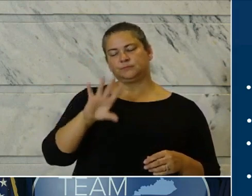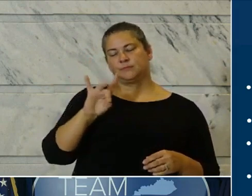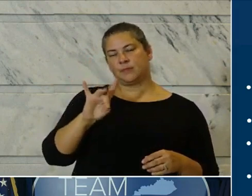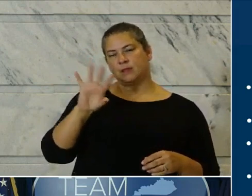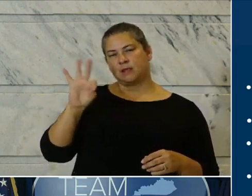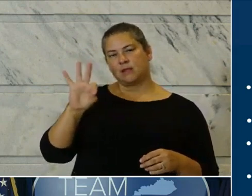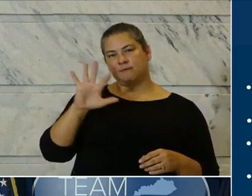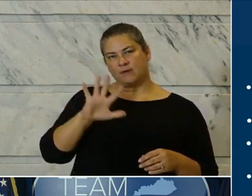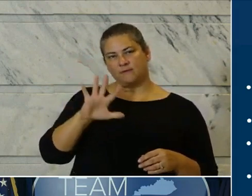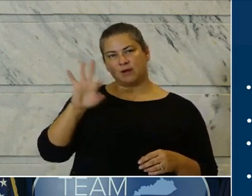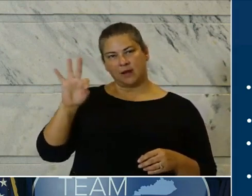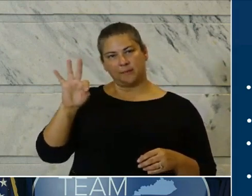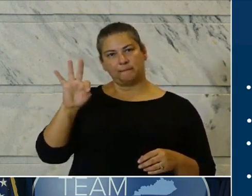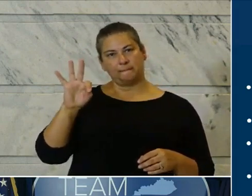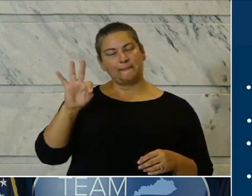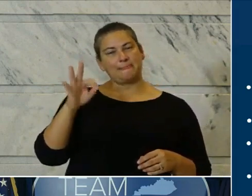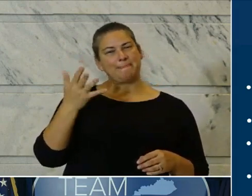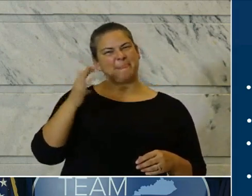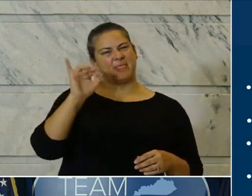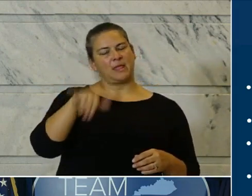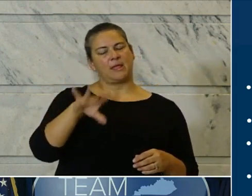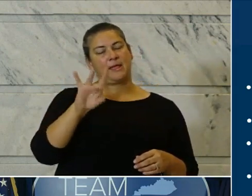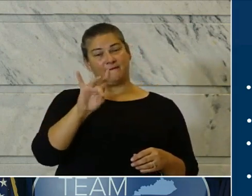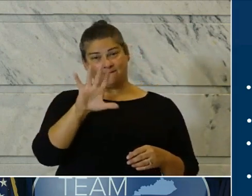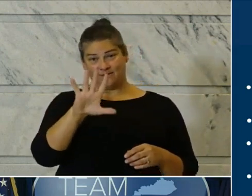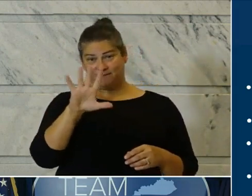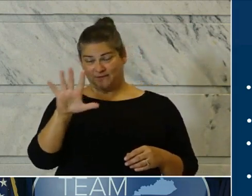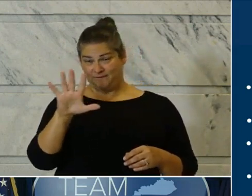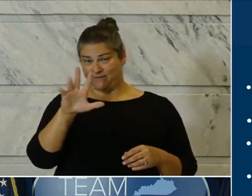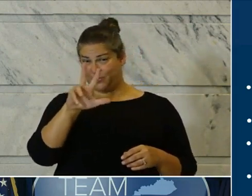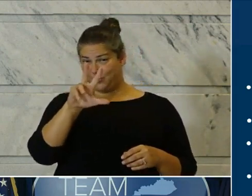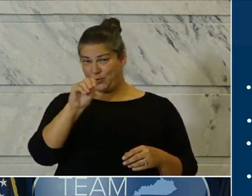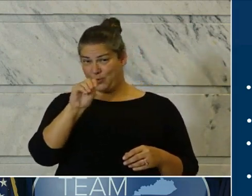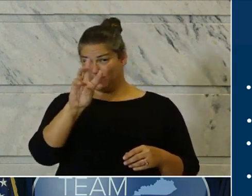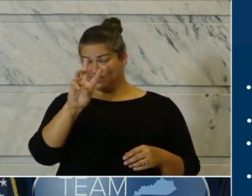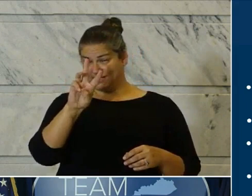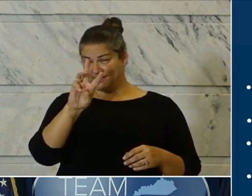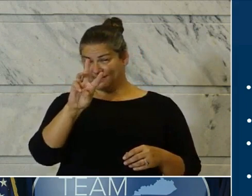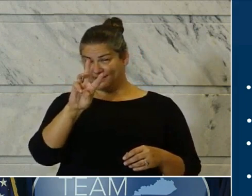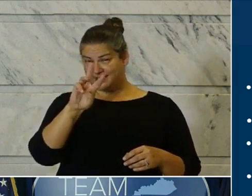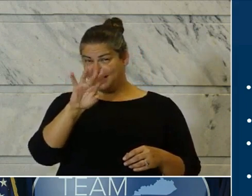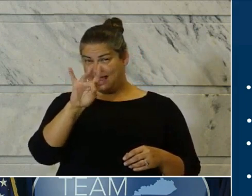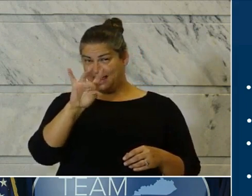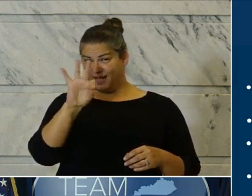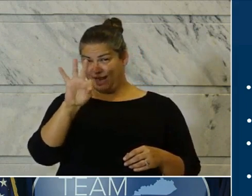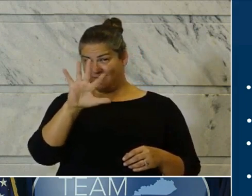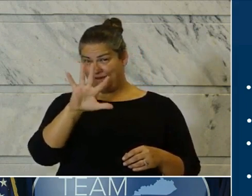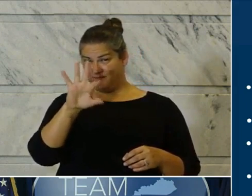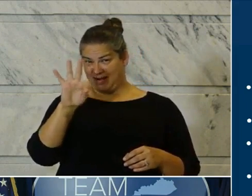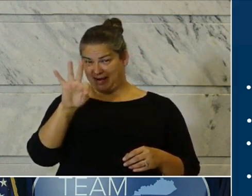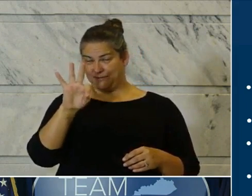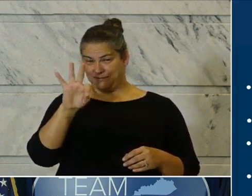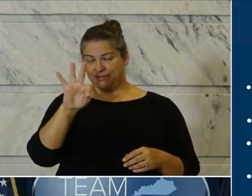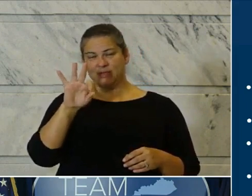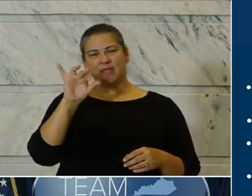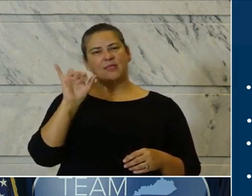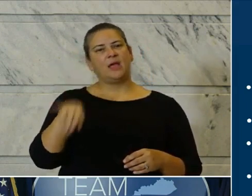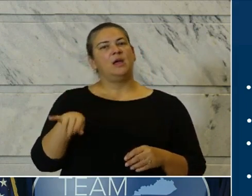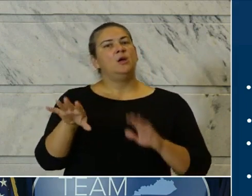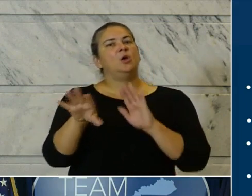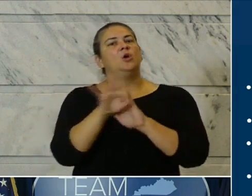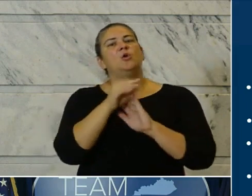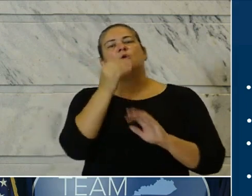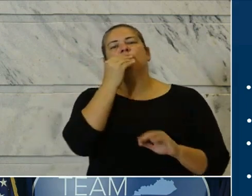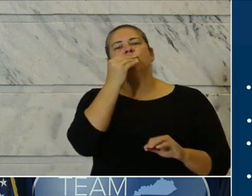855-306-8959. That's 855-306-8959. 8959 and select the